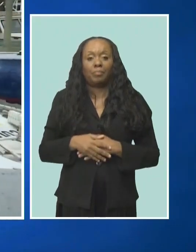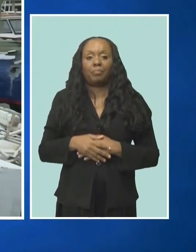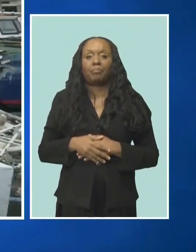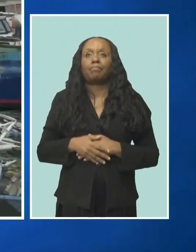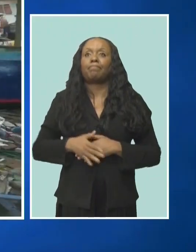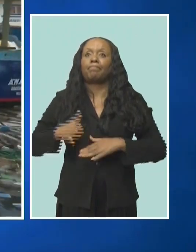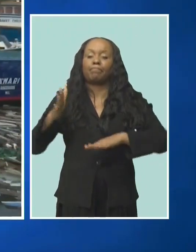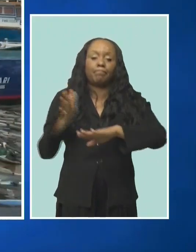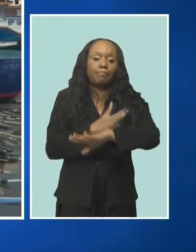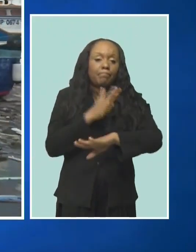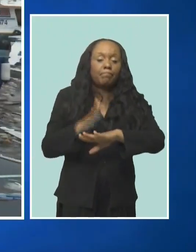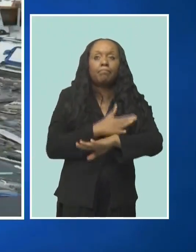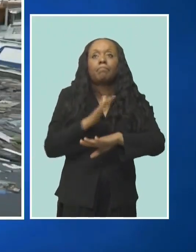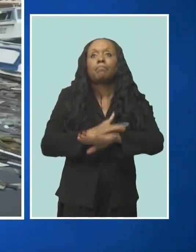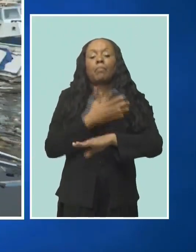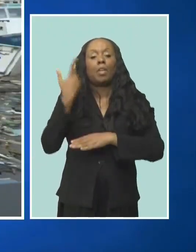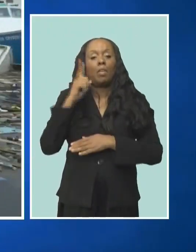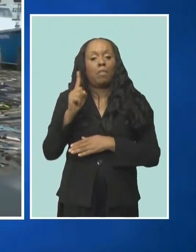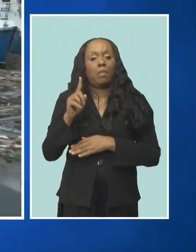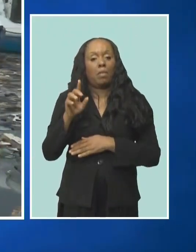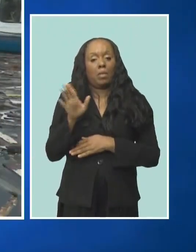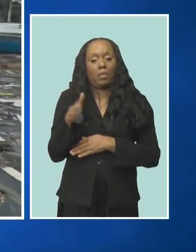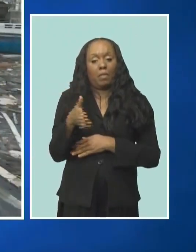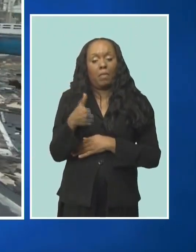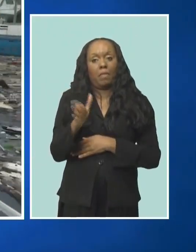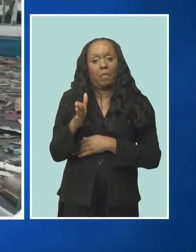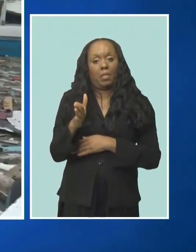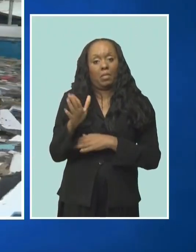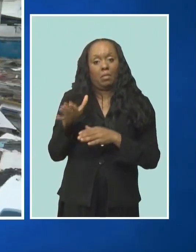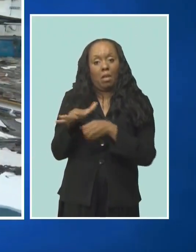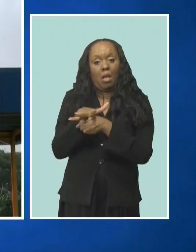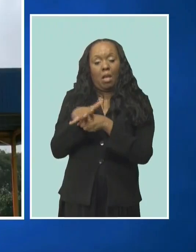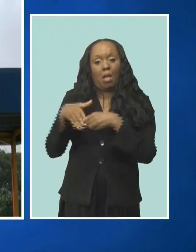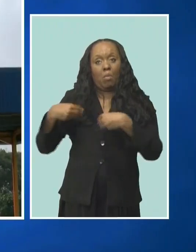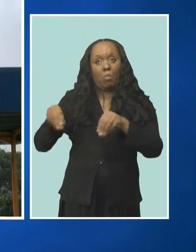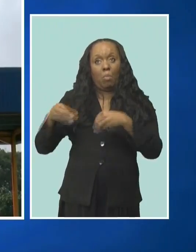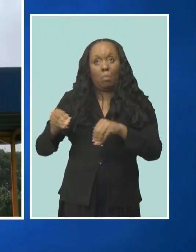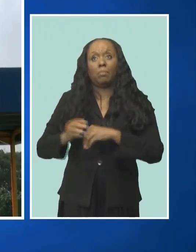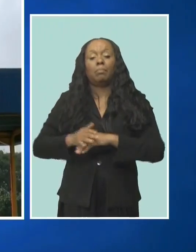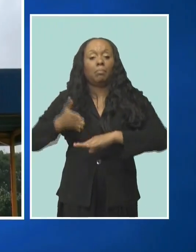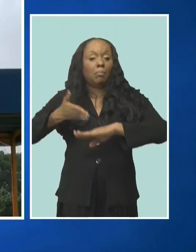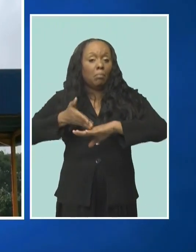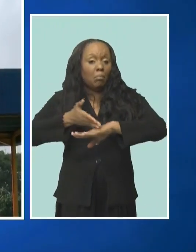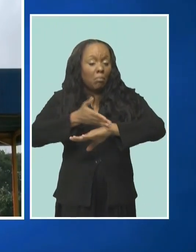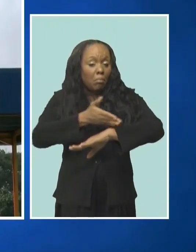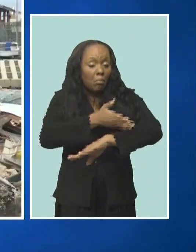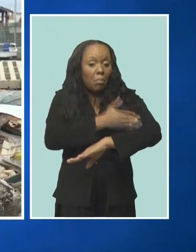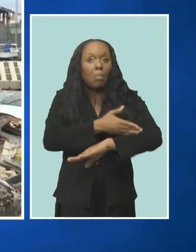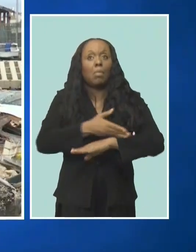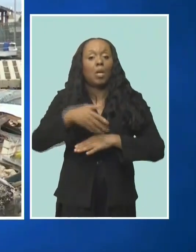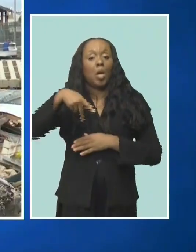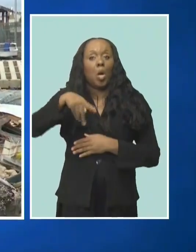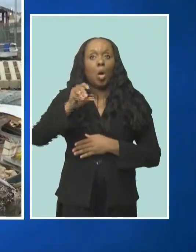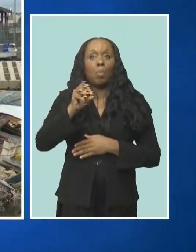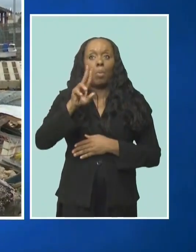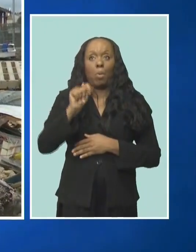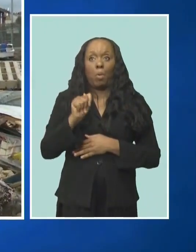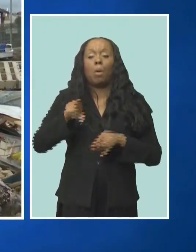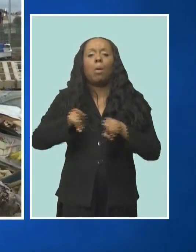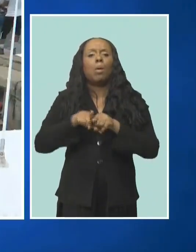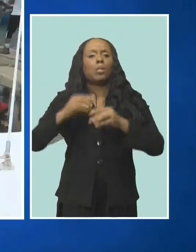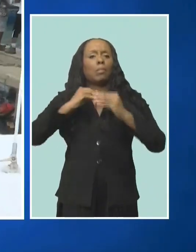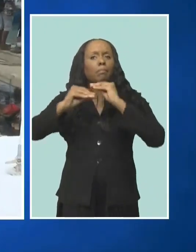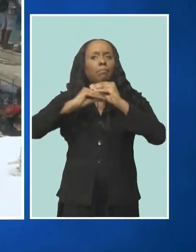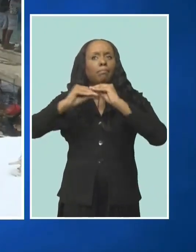Rehabilitation and future-proofing of the Bridgetown Fisheries Complex breakwater, restoration of the Bridgetown port, and relocation and repair of fishing